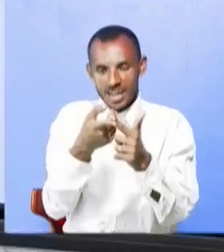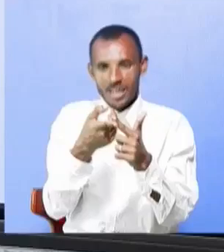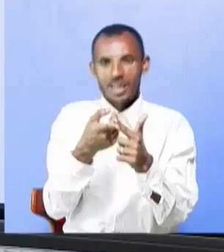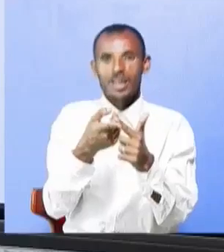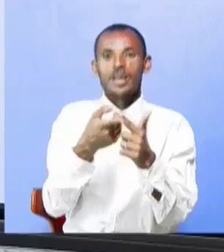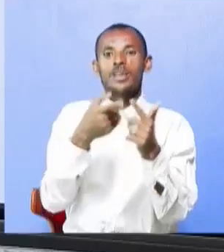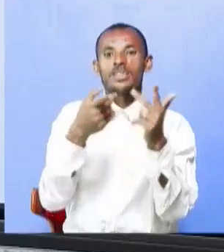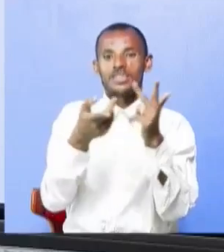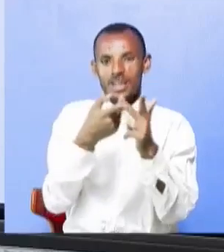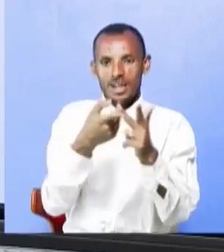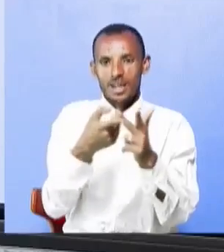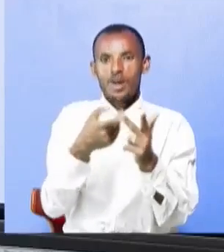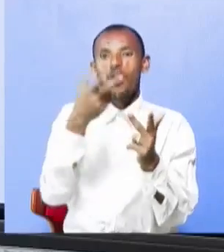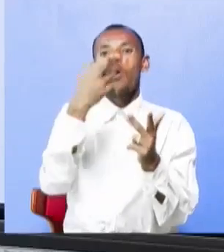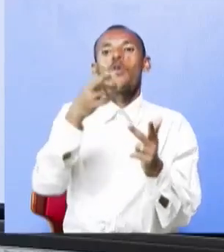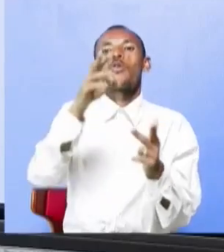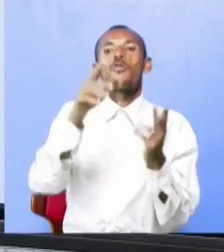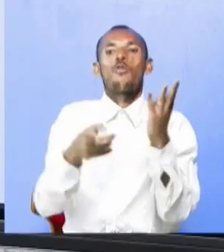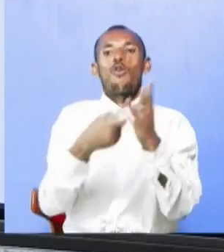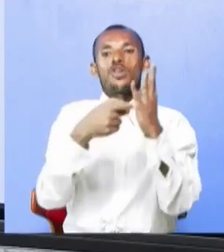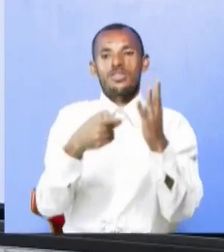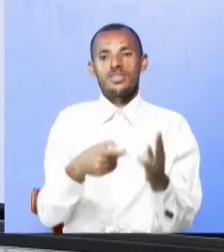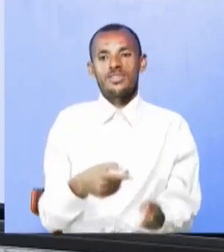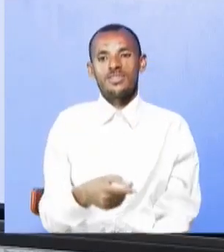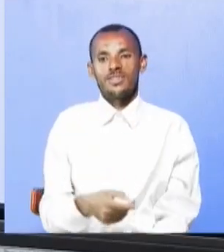quadrant, third, or fourth?